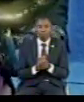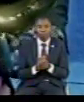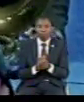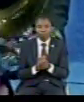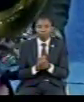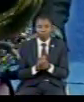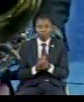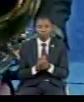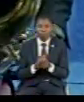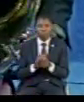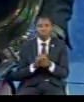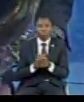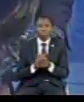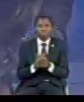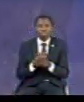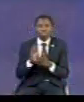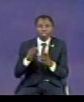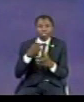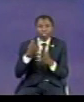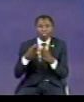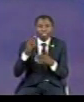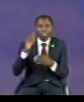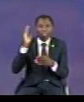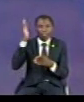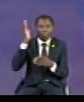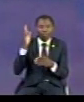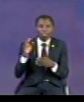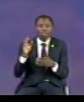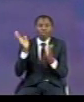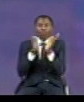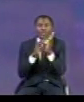Listen to the next testimony now. Praise the Lord.